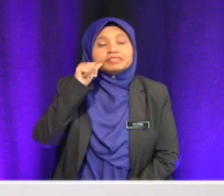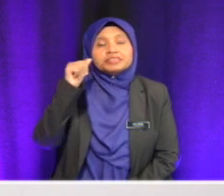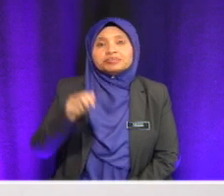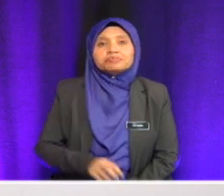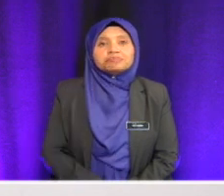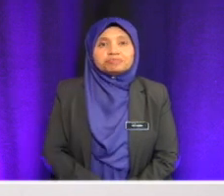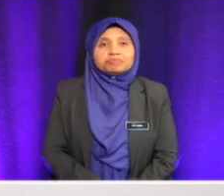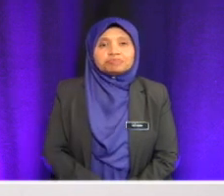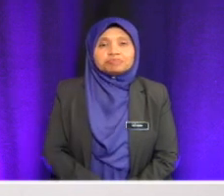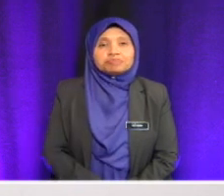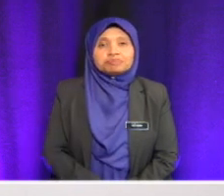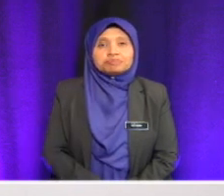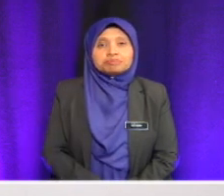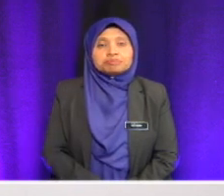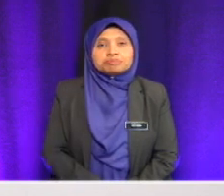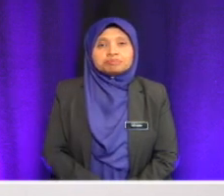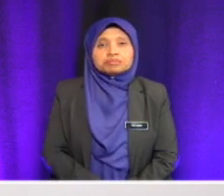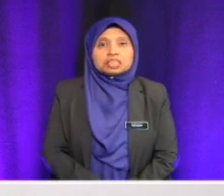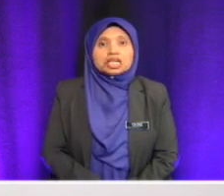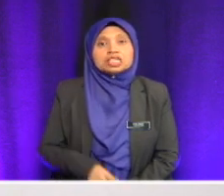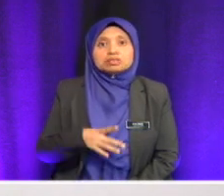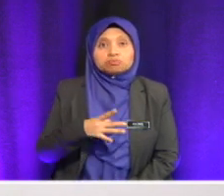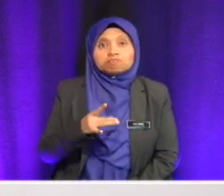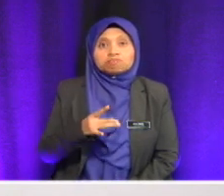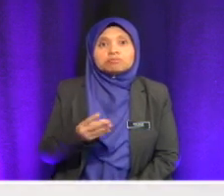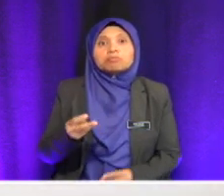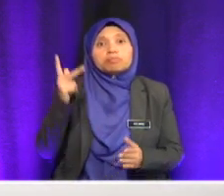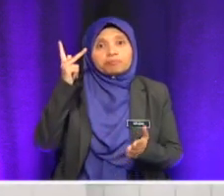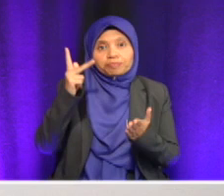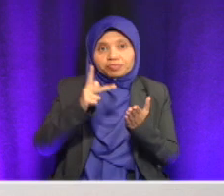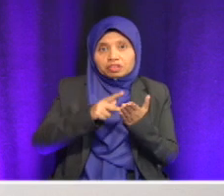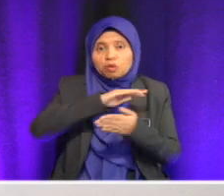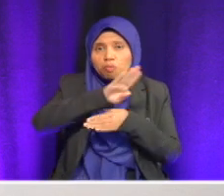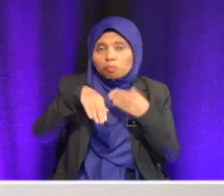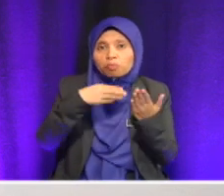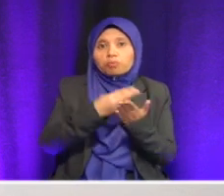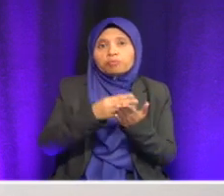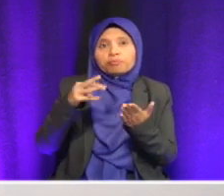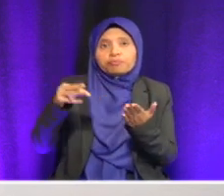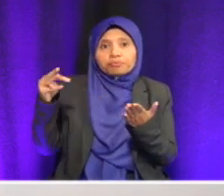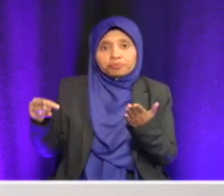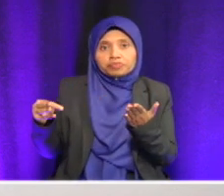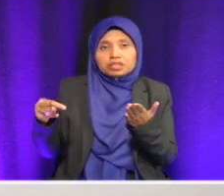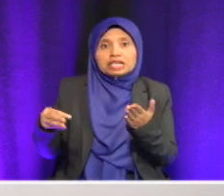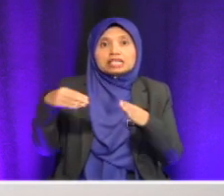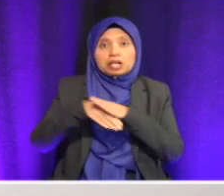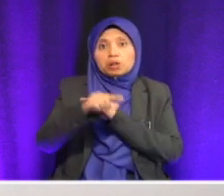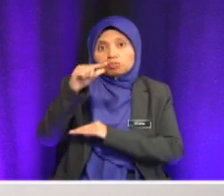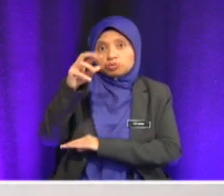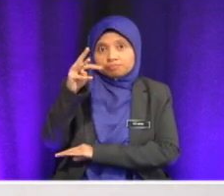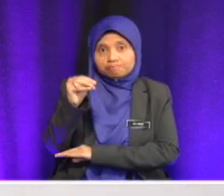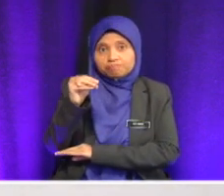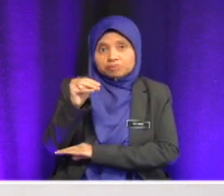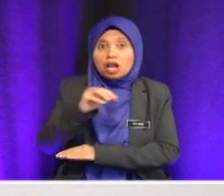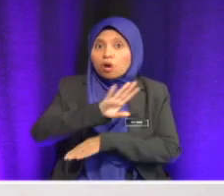Anna. Okay, so I would like to ask our pupils watching at home as well as those on Google Meets. Are